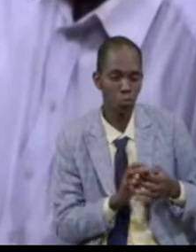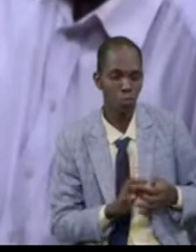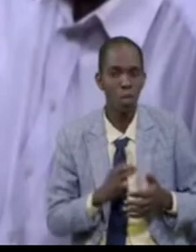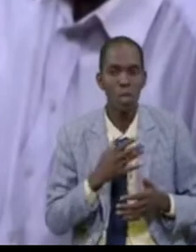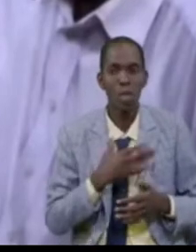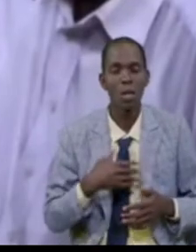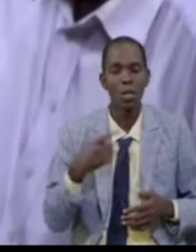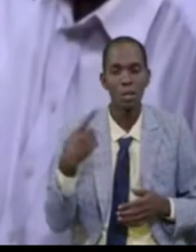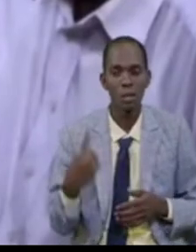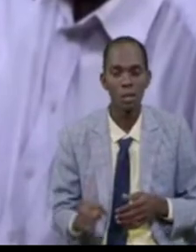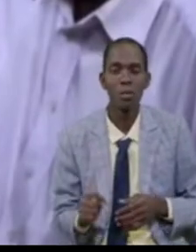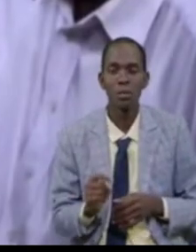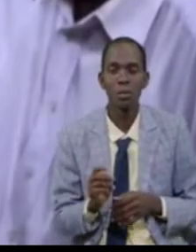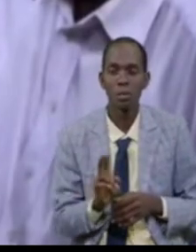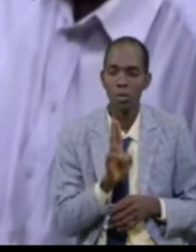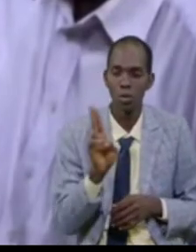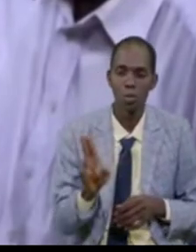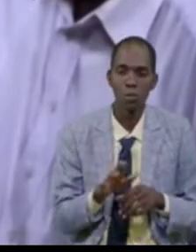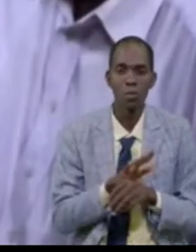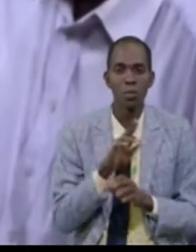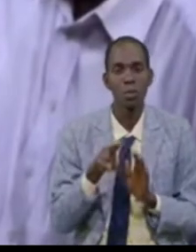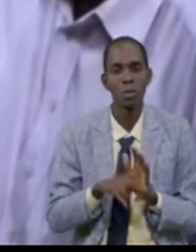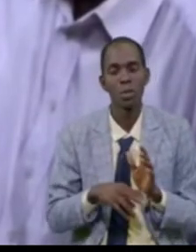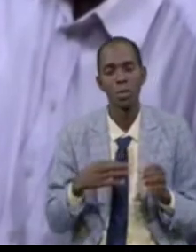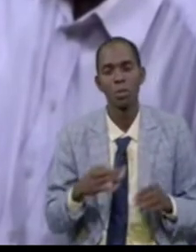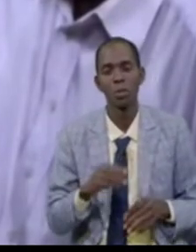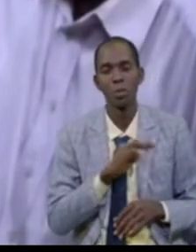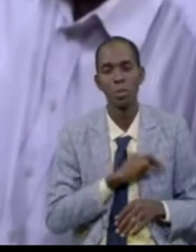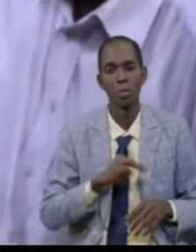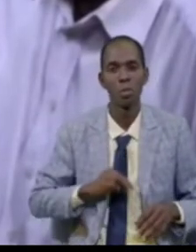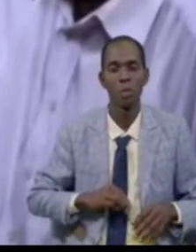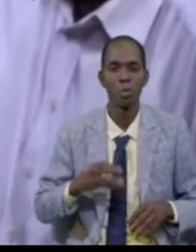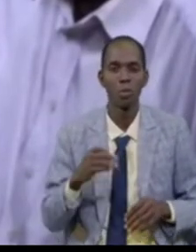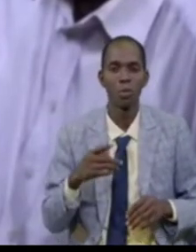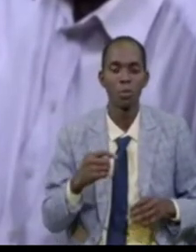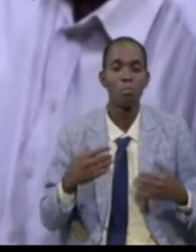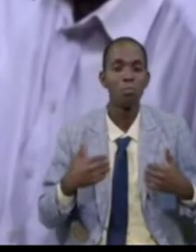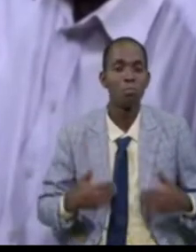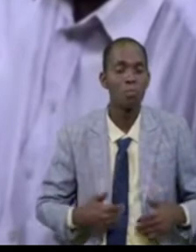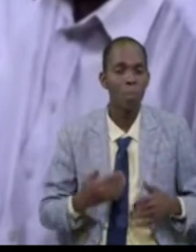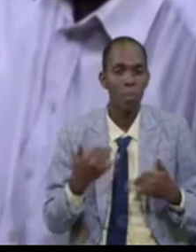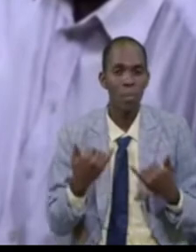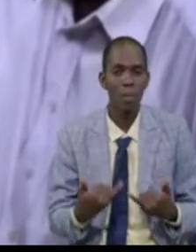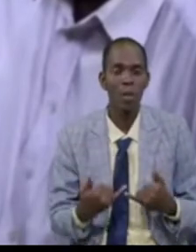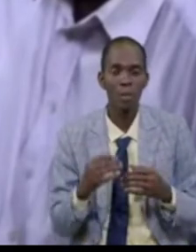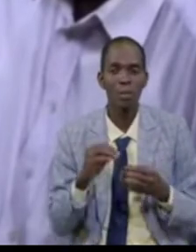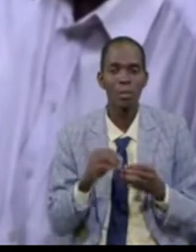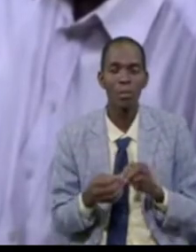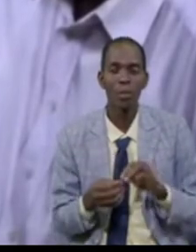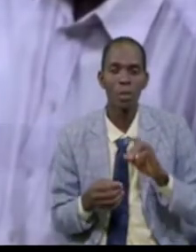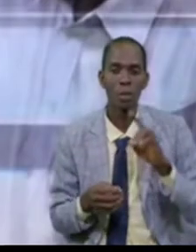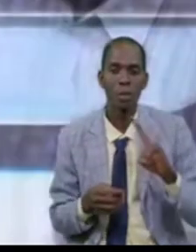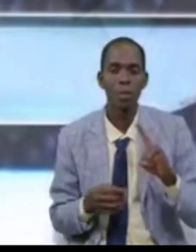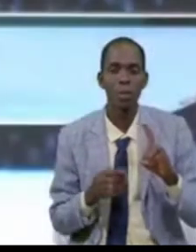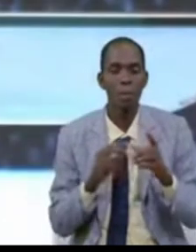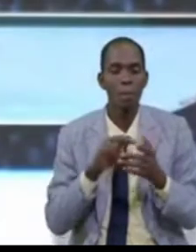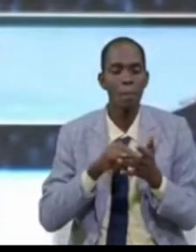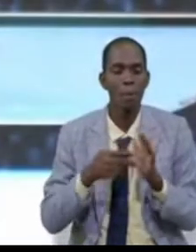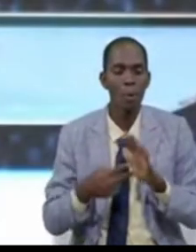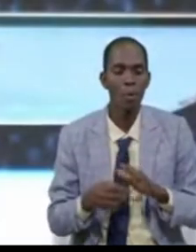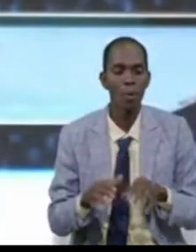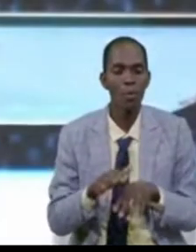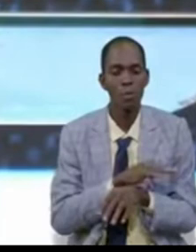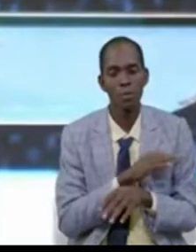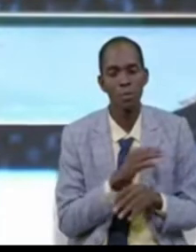of members of the body. There are three things we're looking at. Number one, purposeful relationship